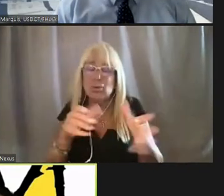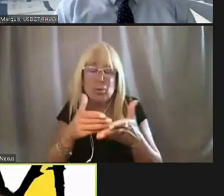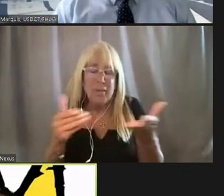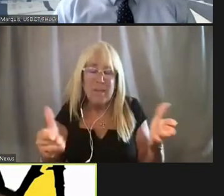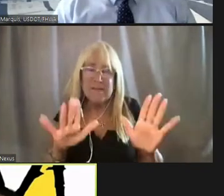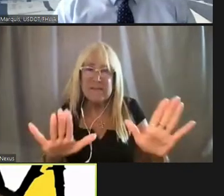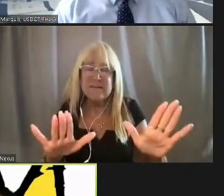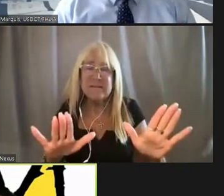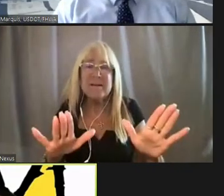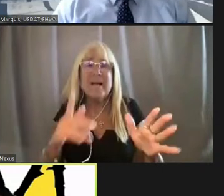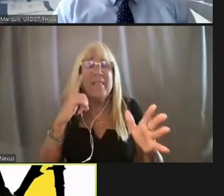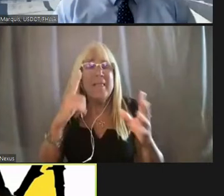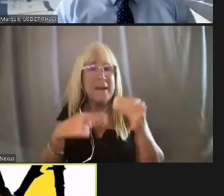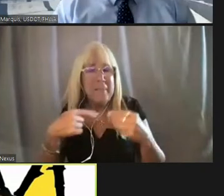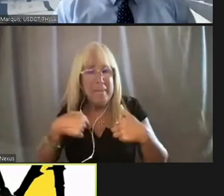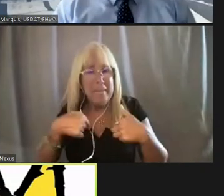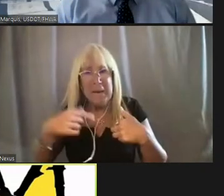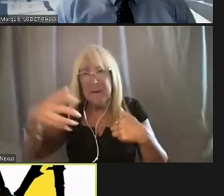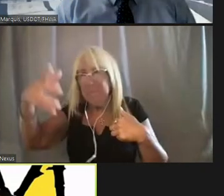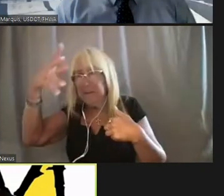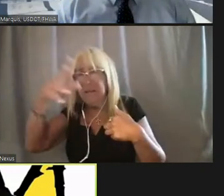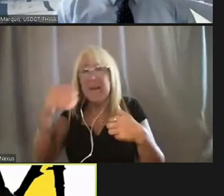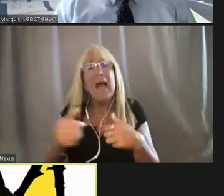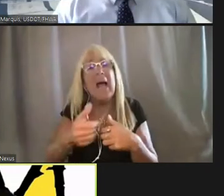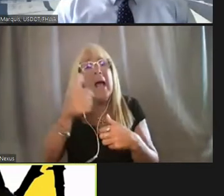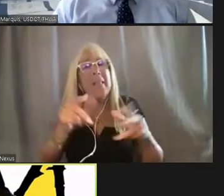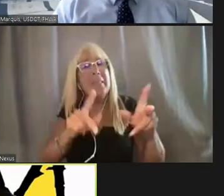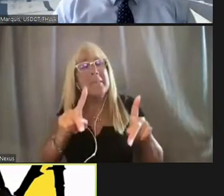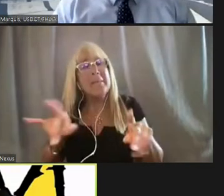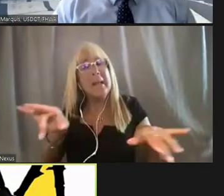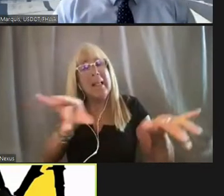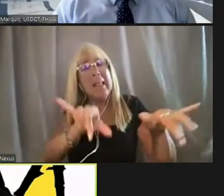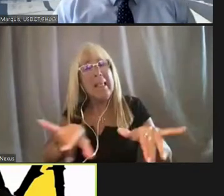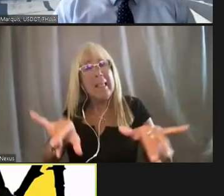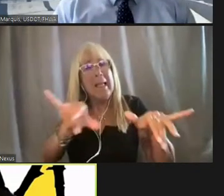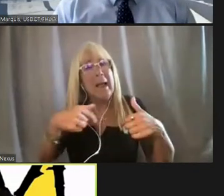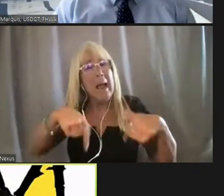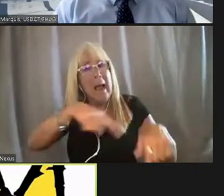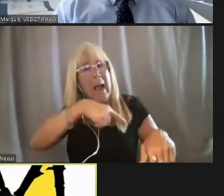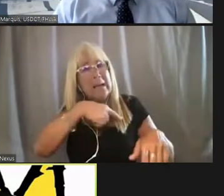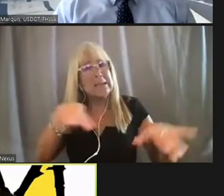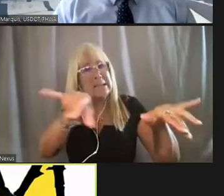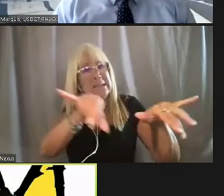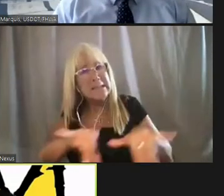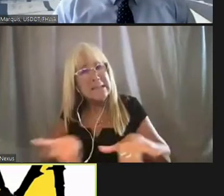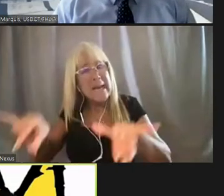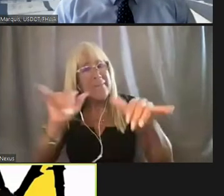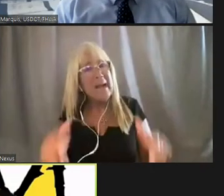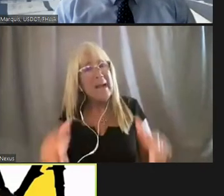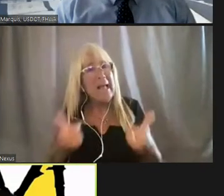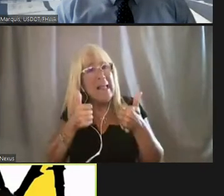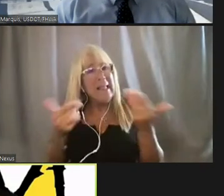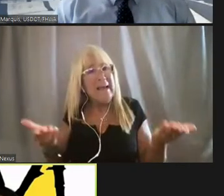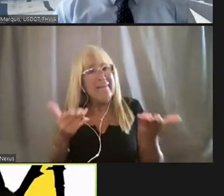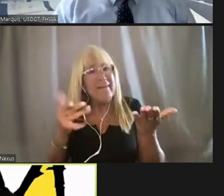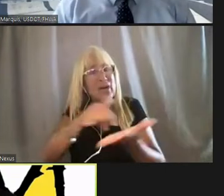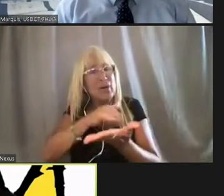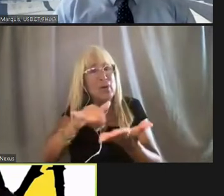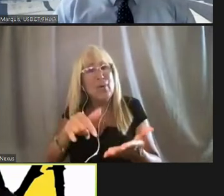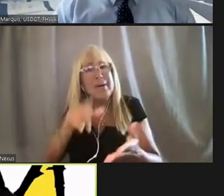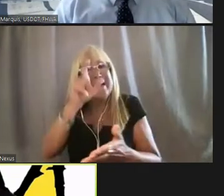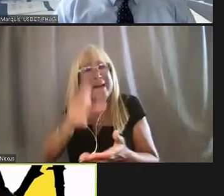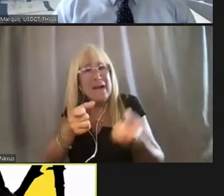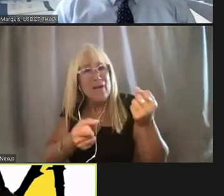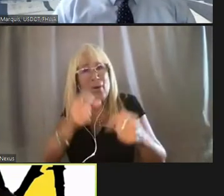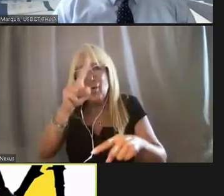think about me my dad and the other people like us who live in the city here um and need cars and cannot afford to pay these